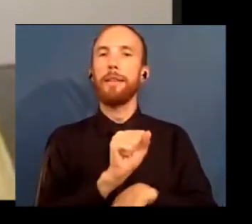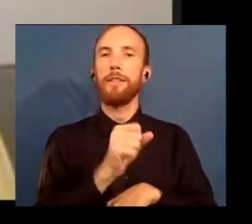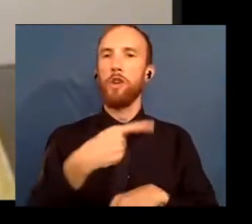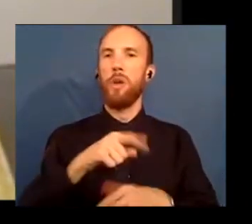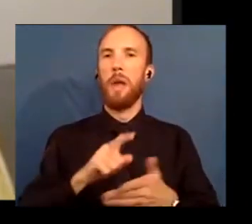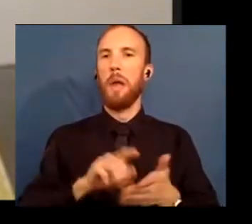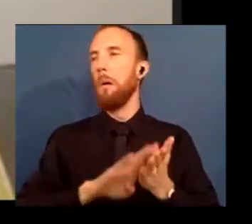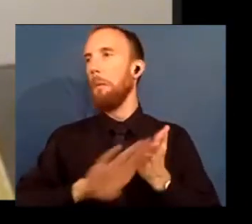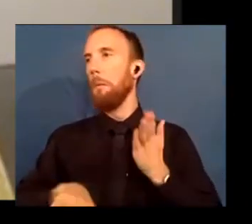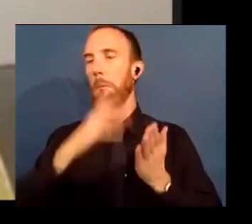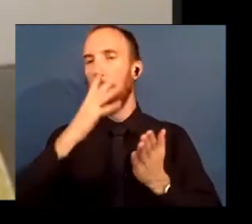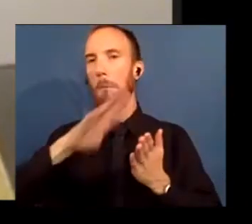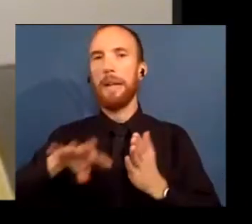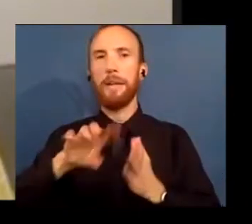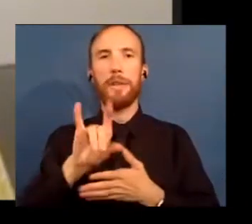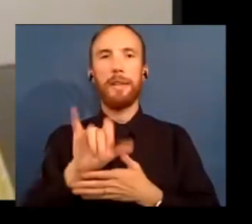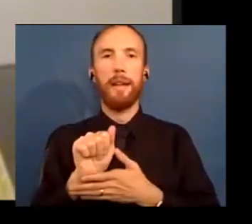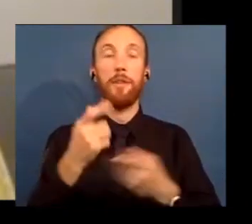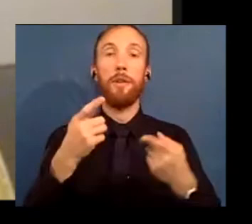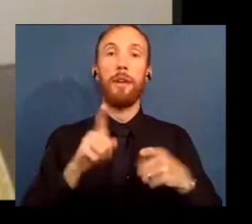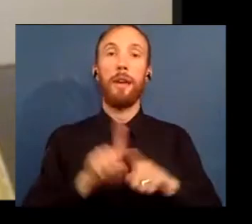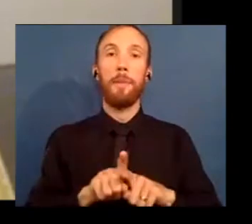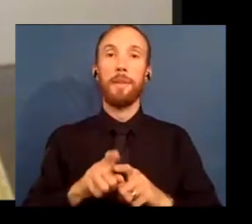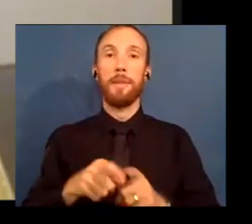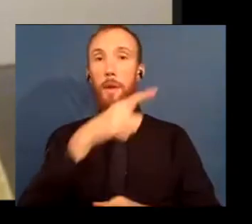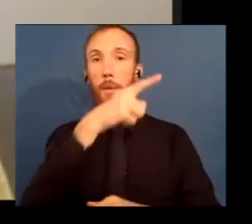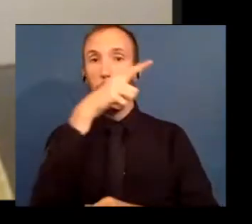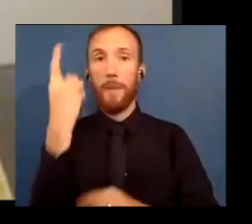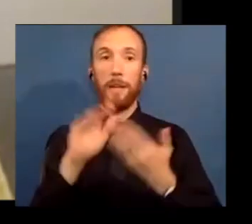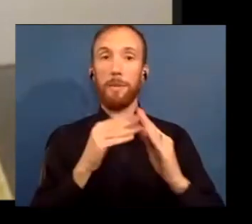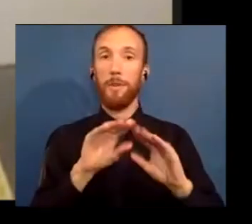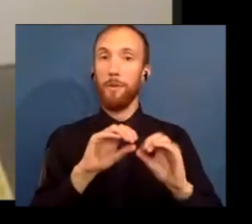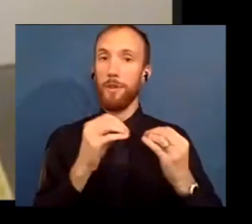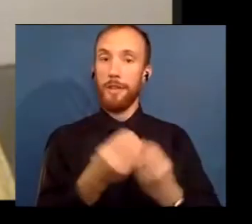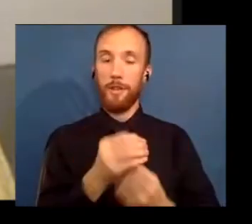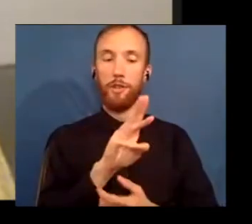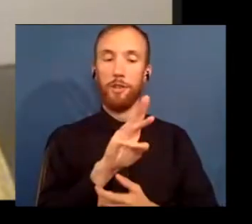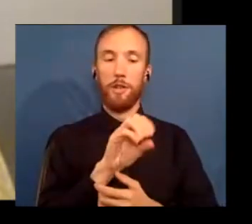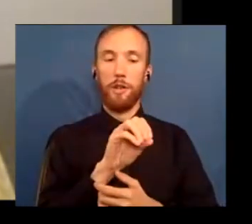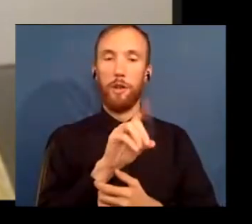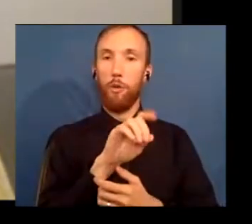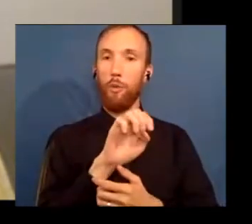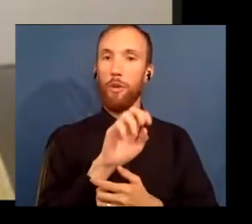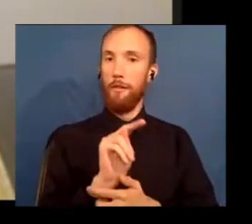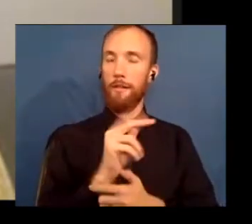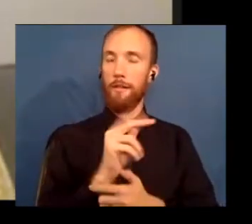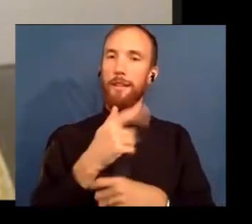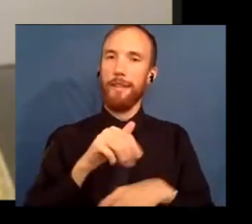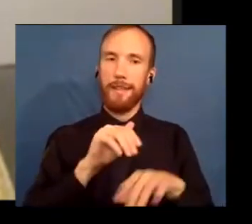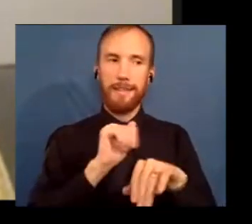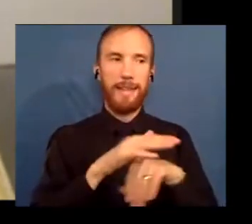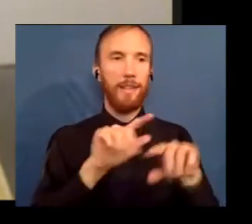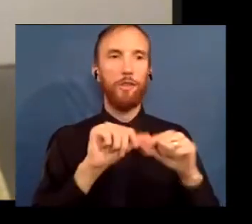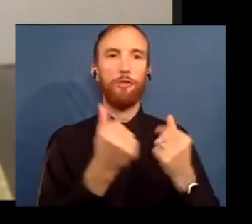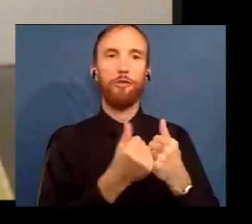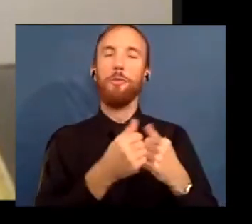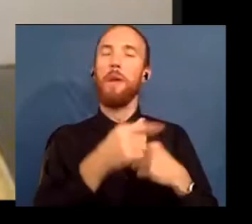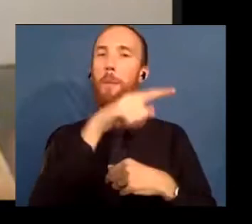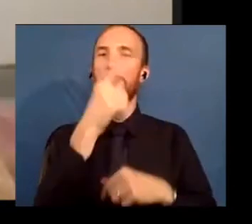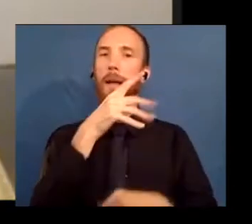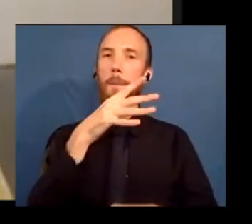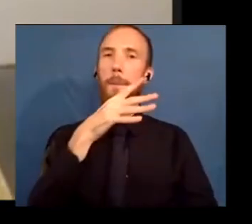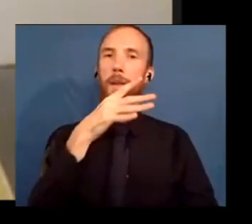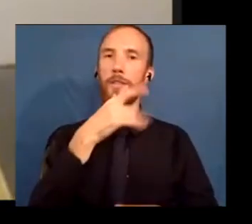Black community-based organization, the Woodlawn Organization, sent a group of Black mothers who they called the Truth Squads